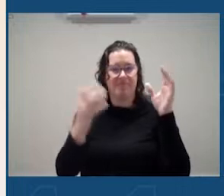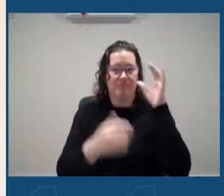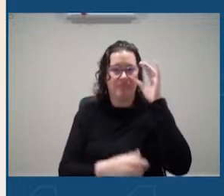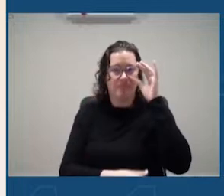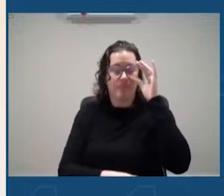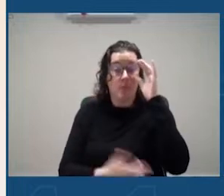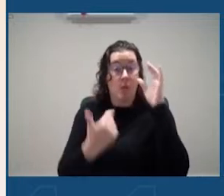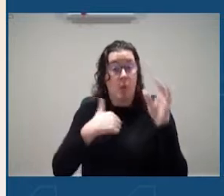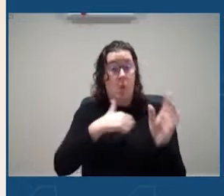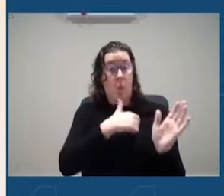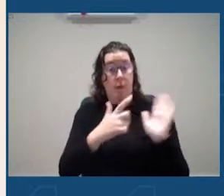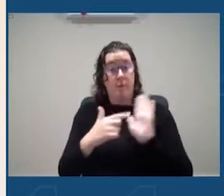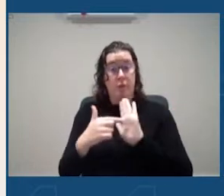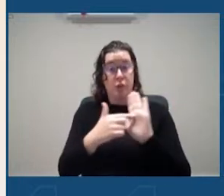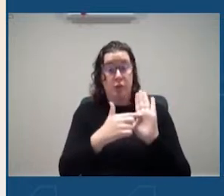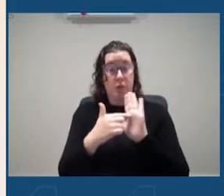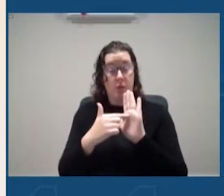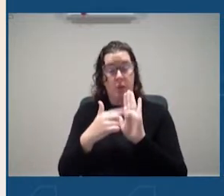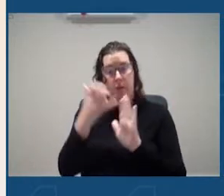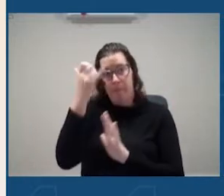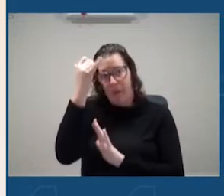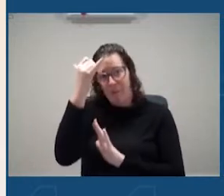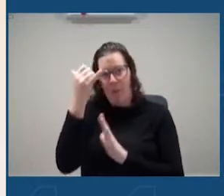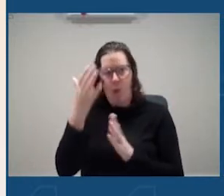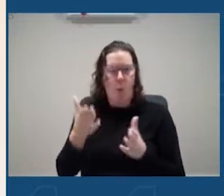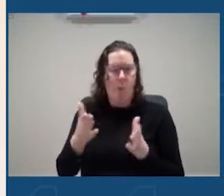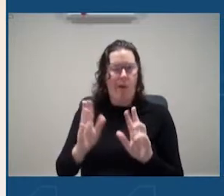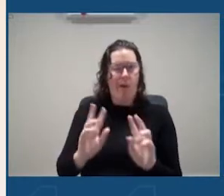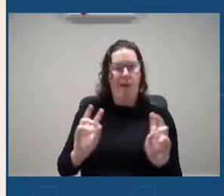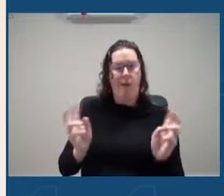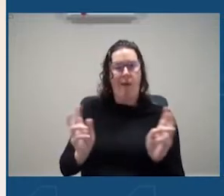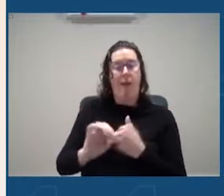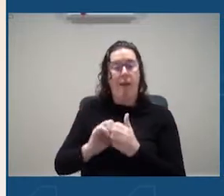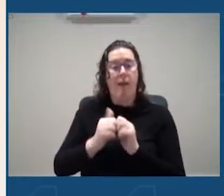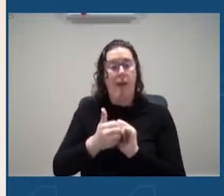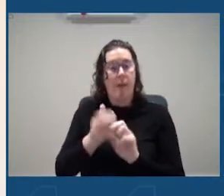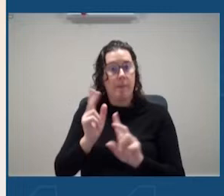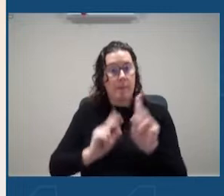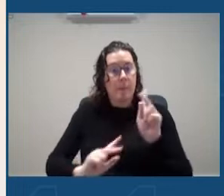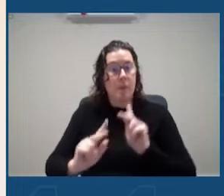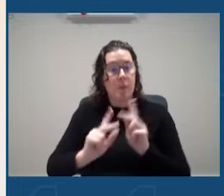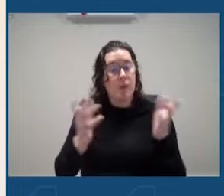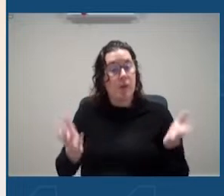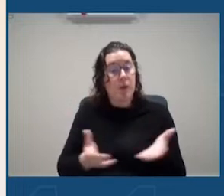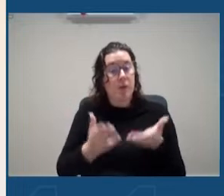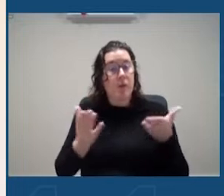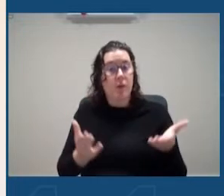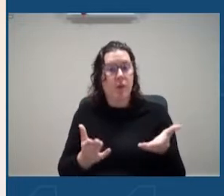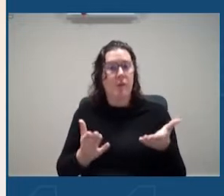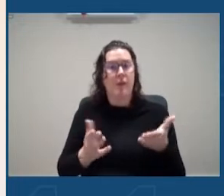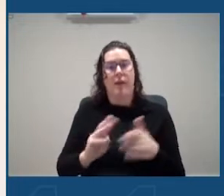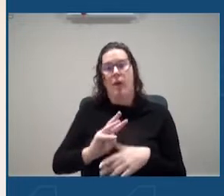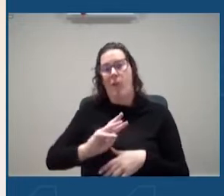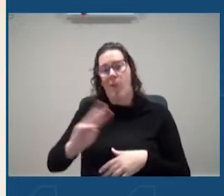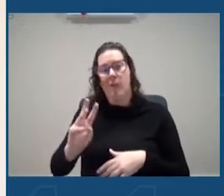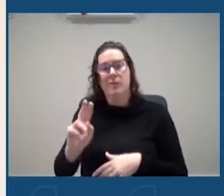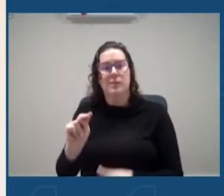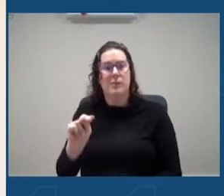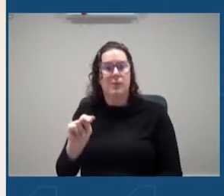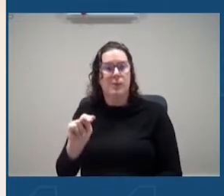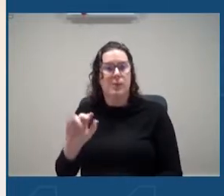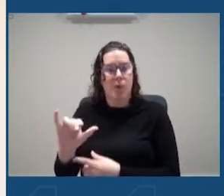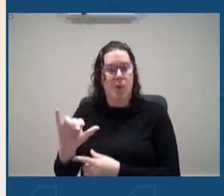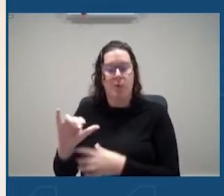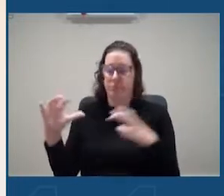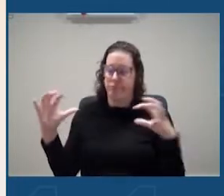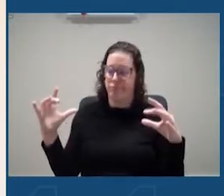We have shown them the Buffalo way and how people in Buffalo and Western New York come